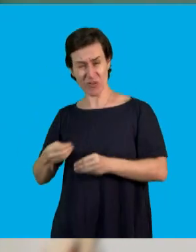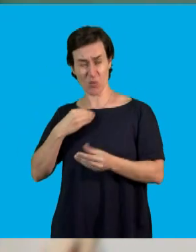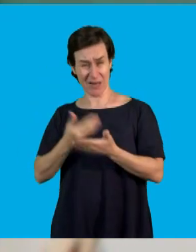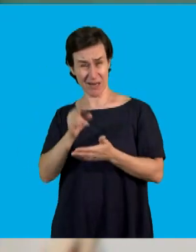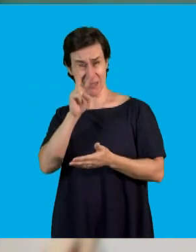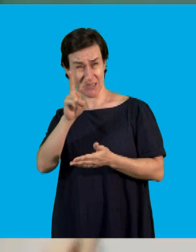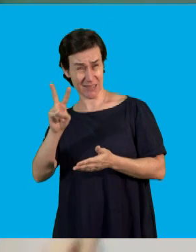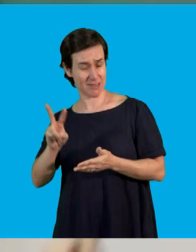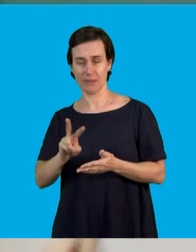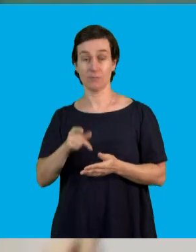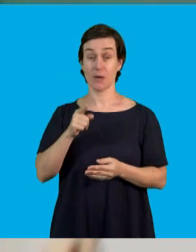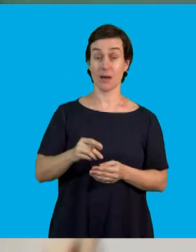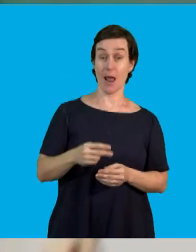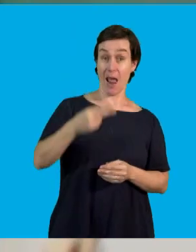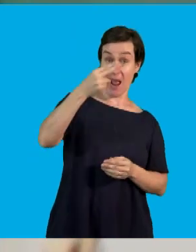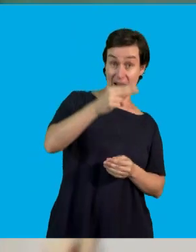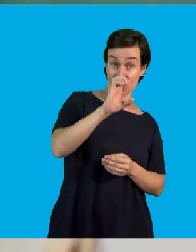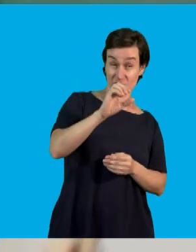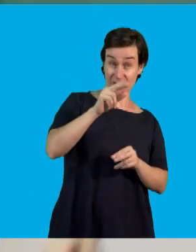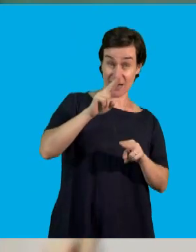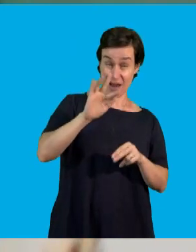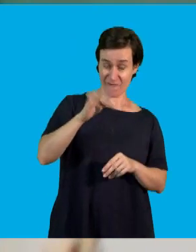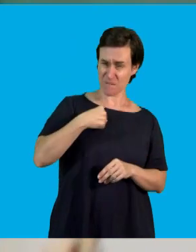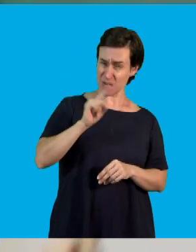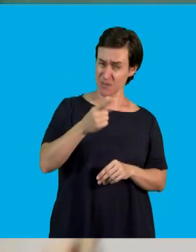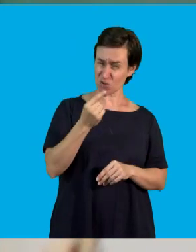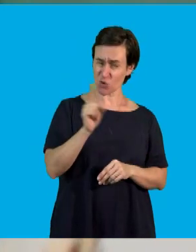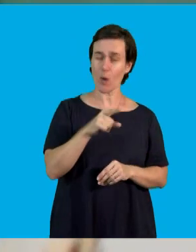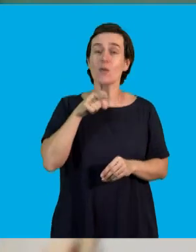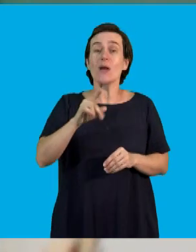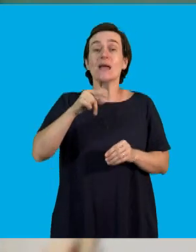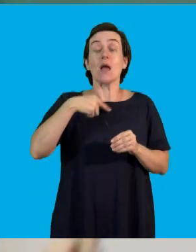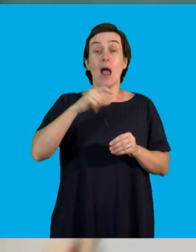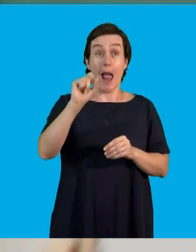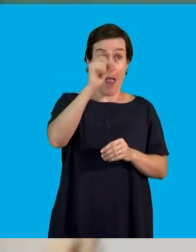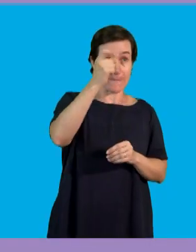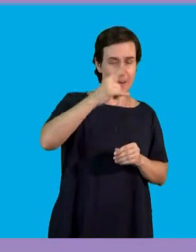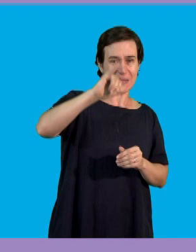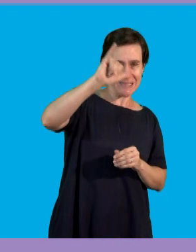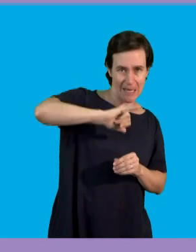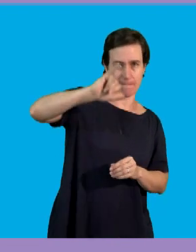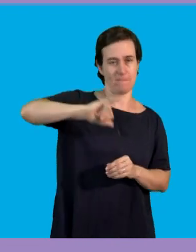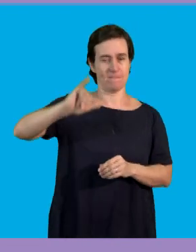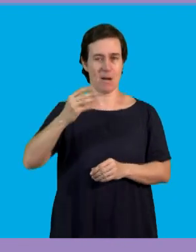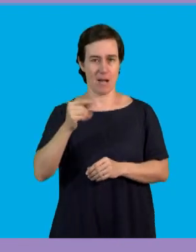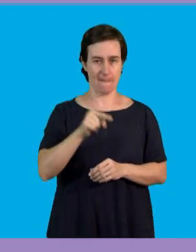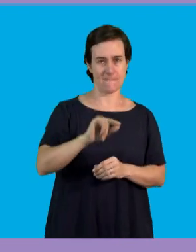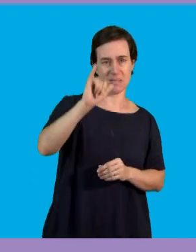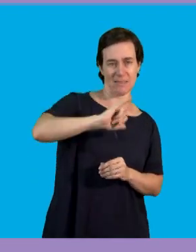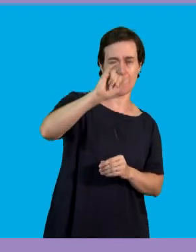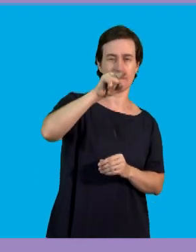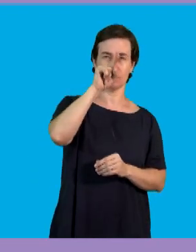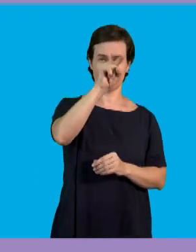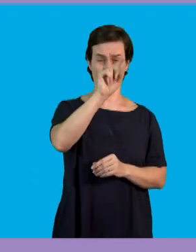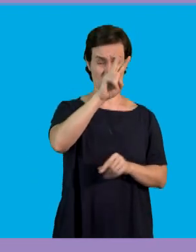see. But with the highest common factor, I am only going to list the common ones. So the common ones between this